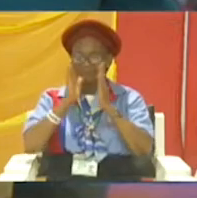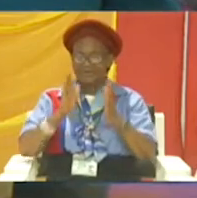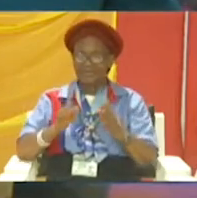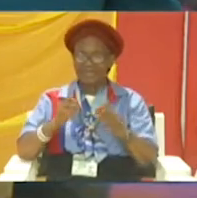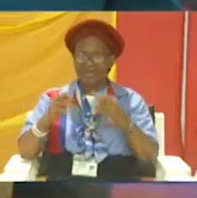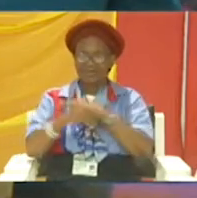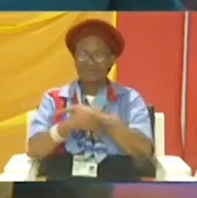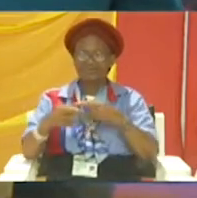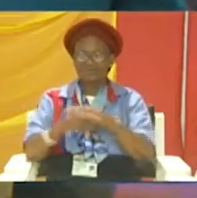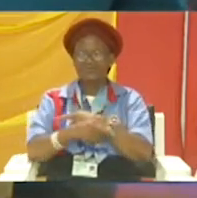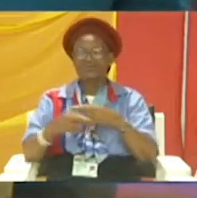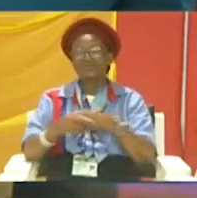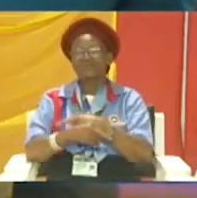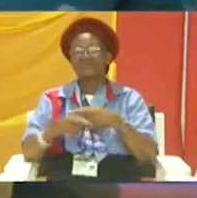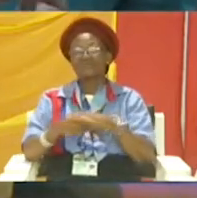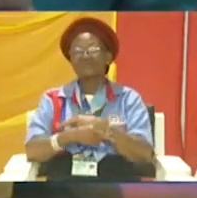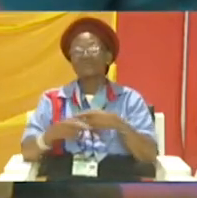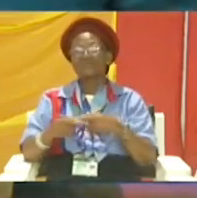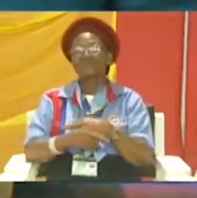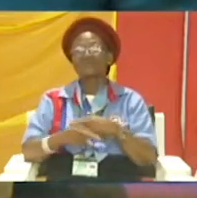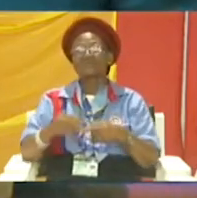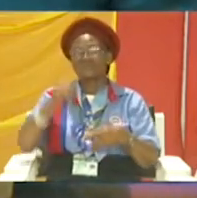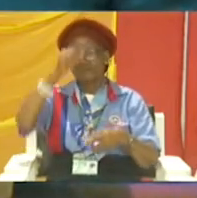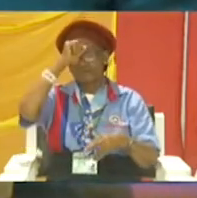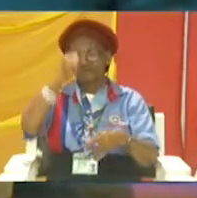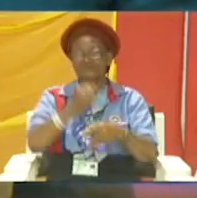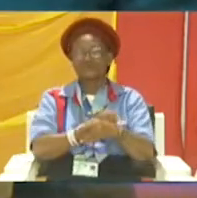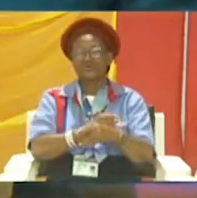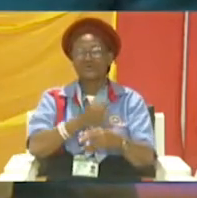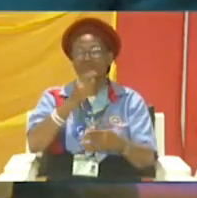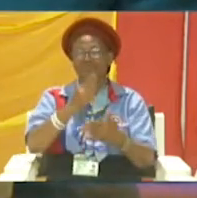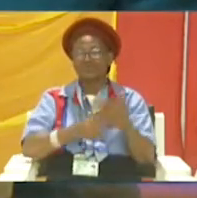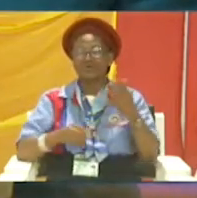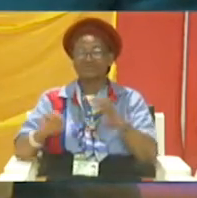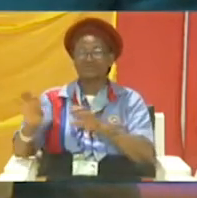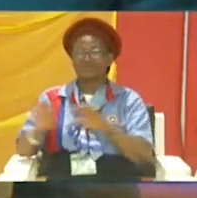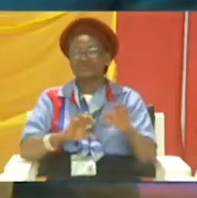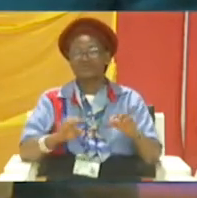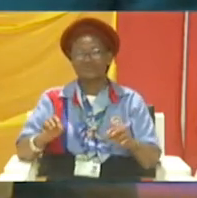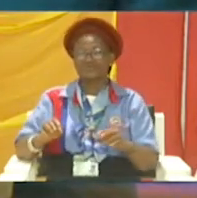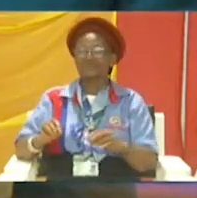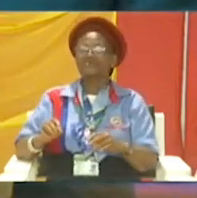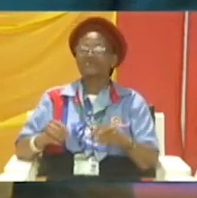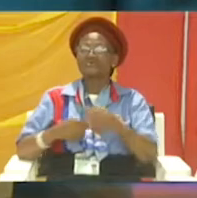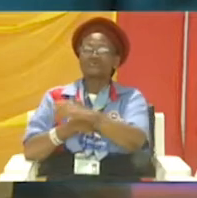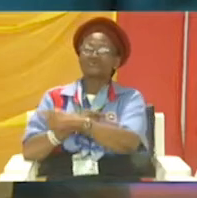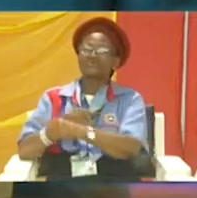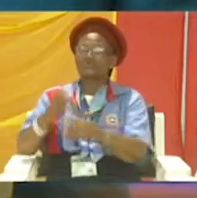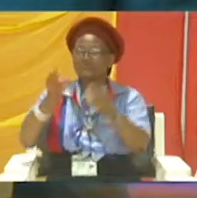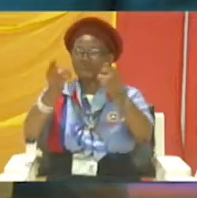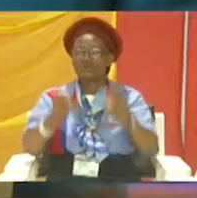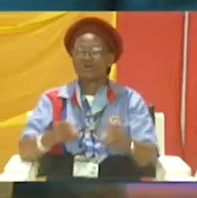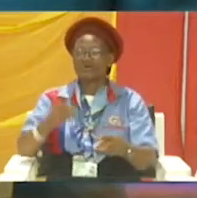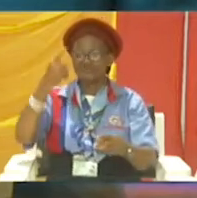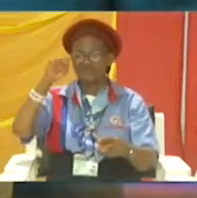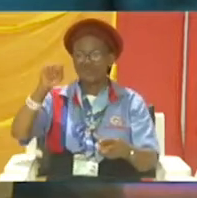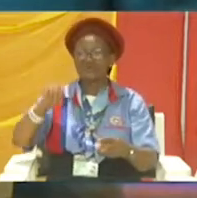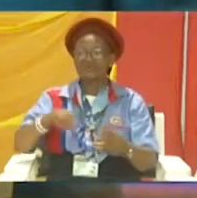emi. Son, what do you want for this Jubilee celebration? Omo kilo fe